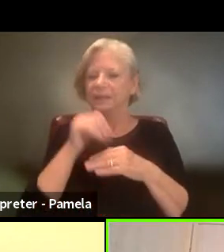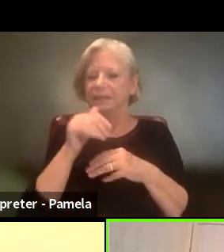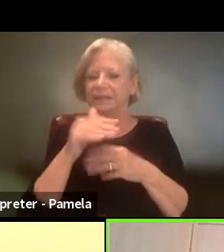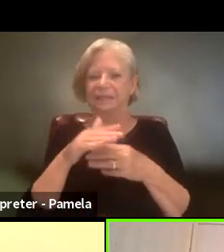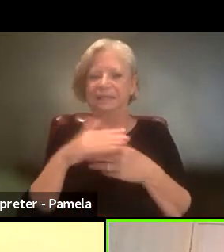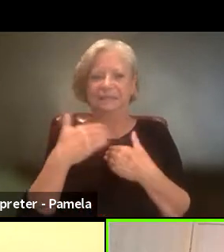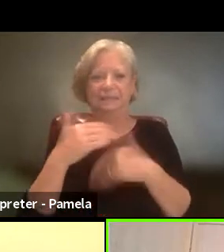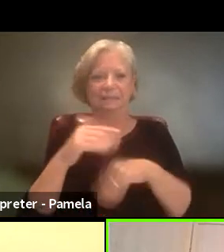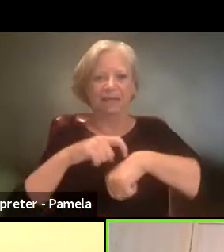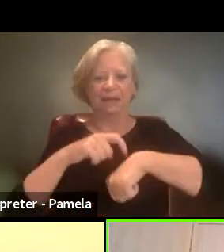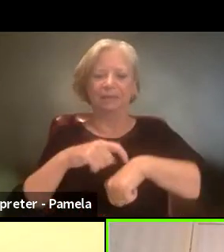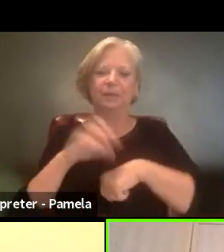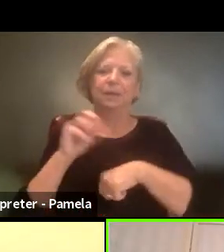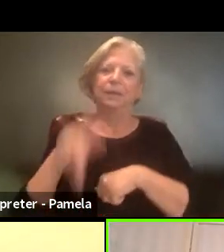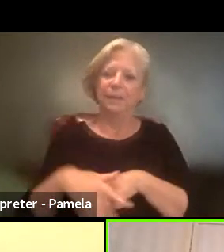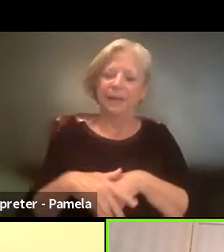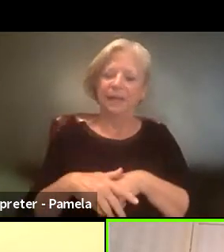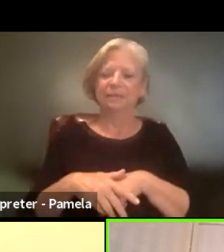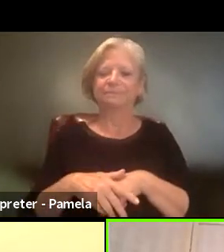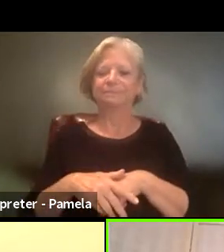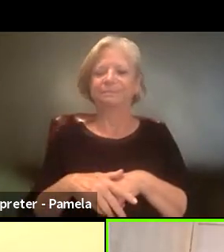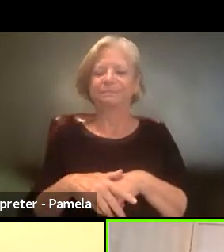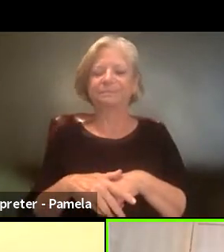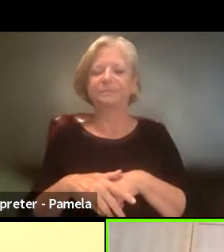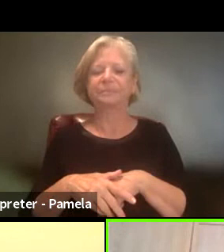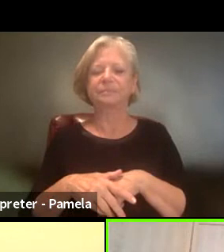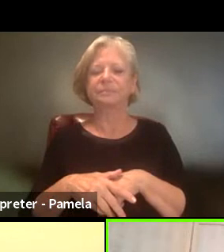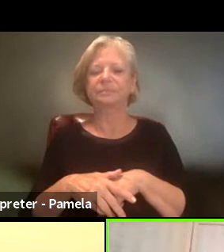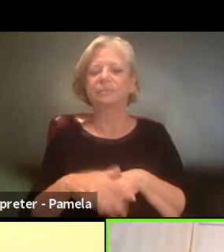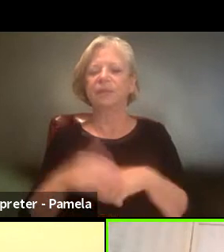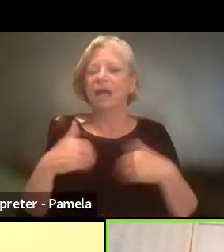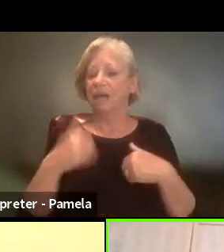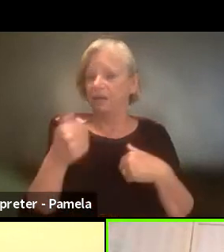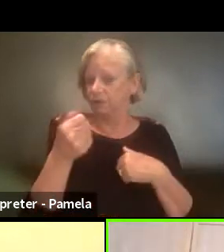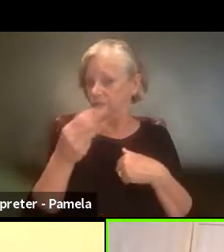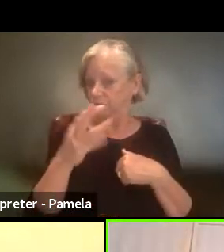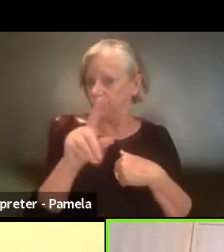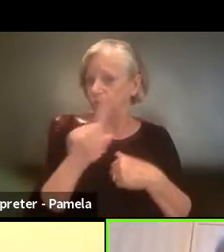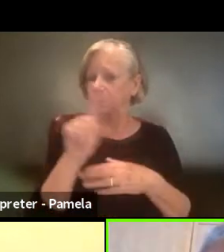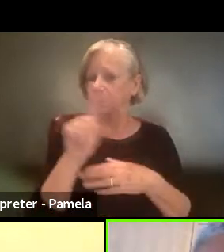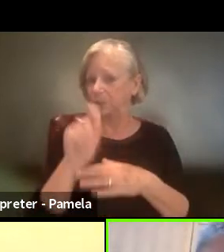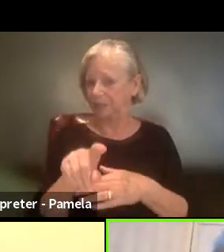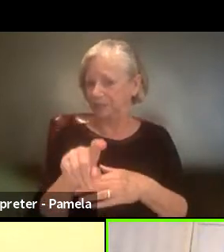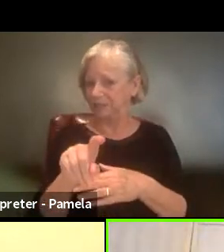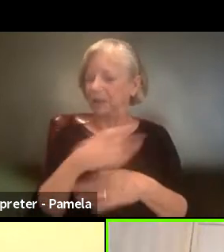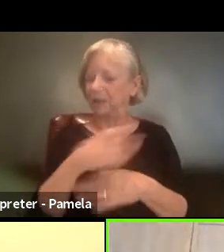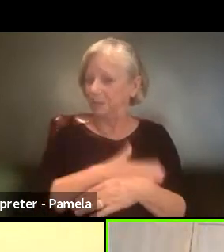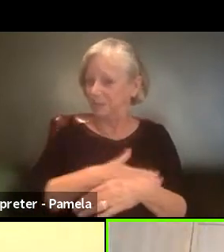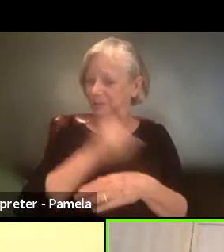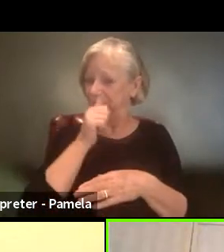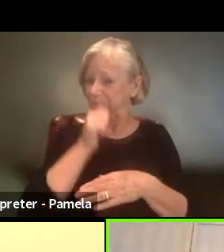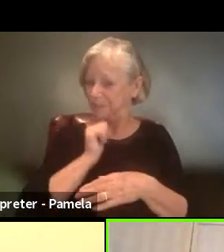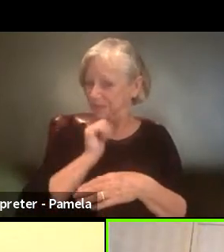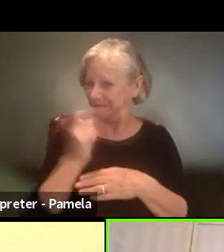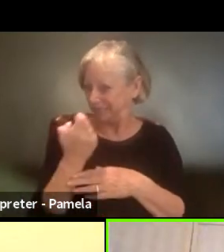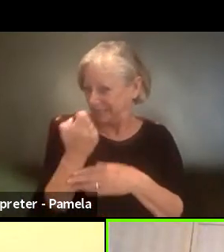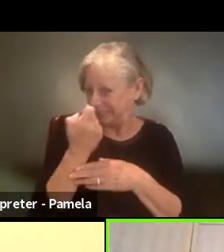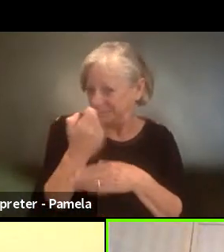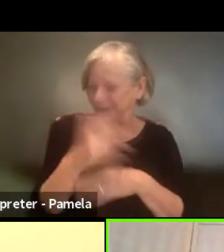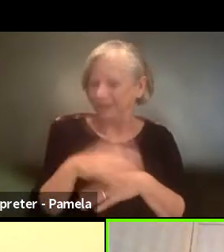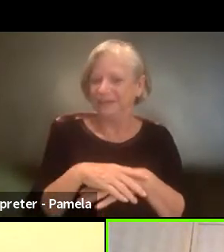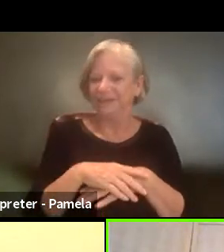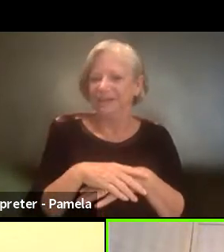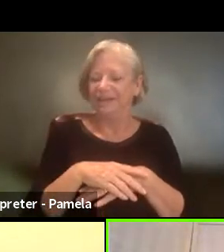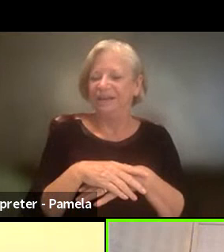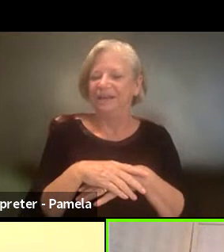time. Okay, so we'll have a couple of questions. So indulge us a little bit, because I want to be able to ask a couple